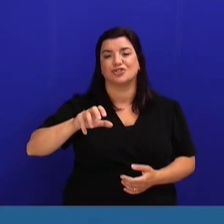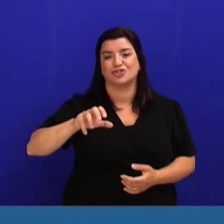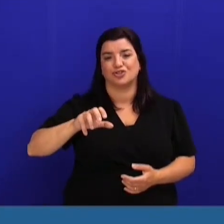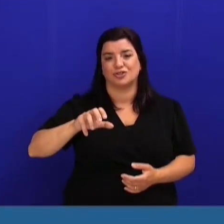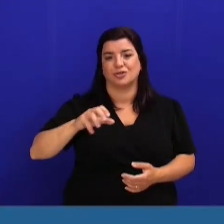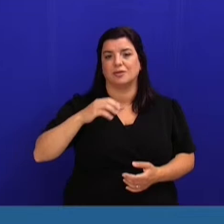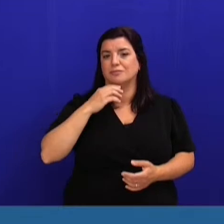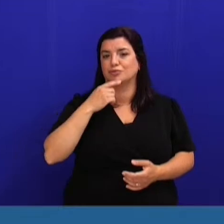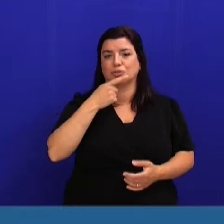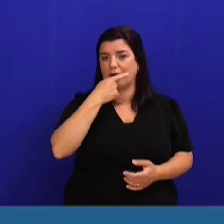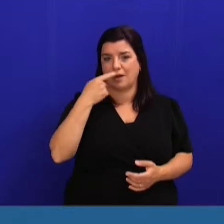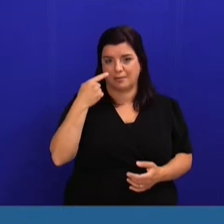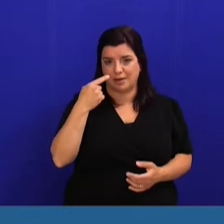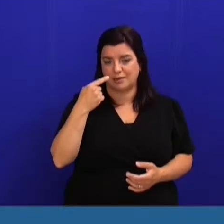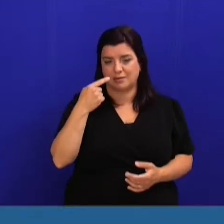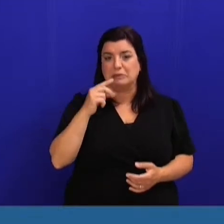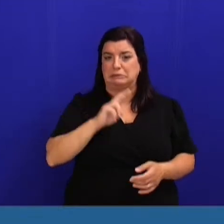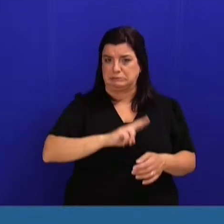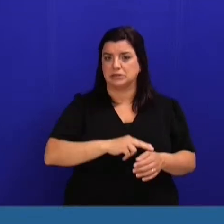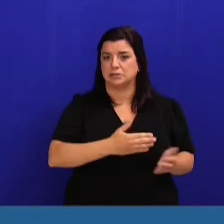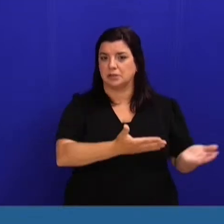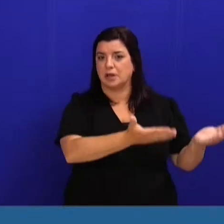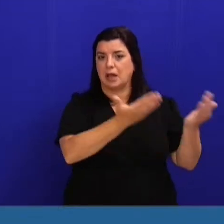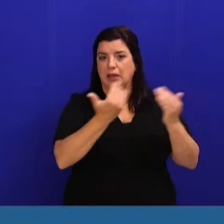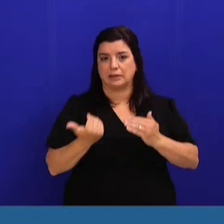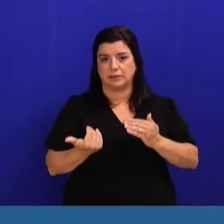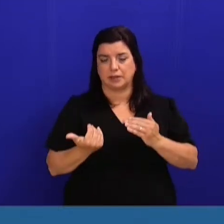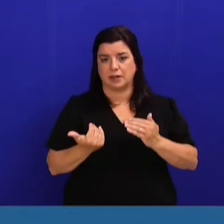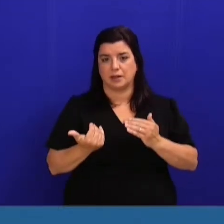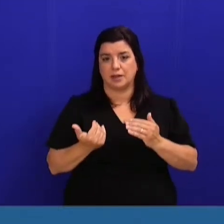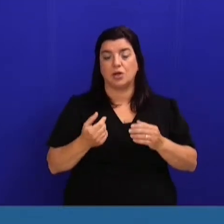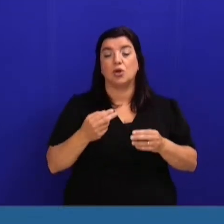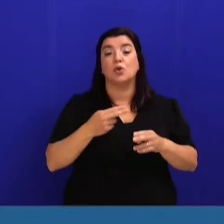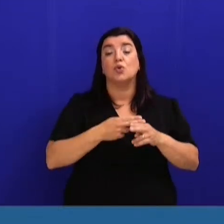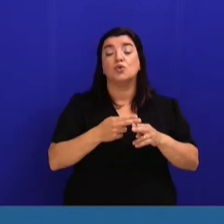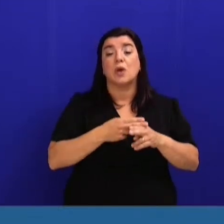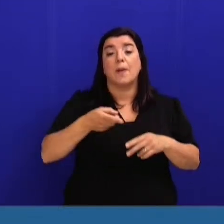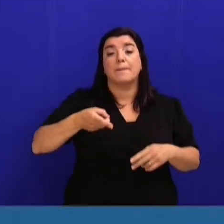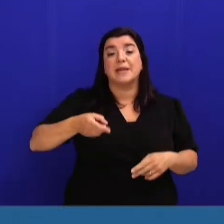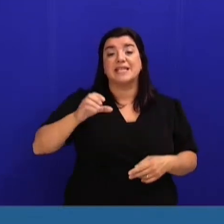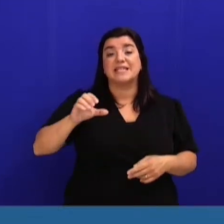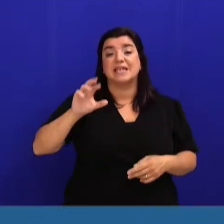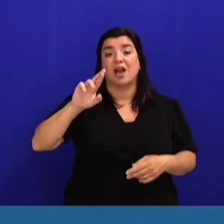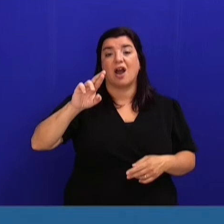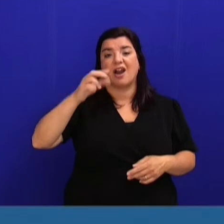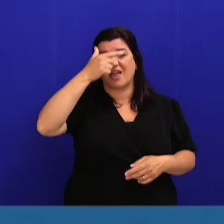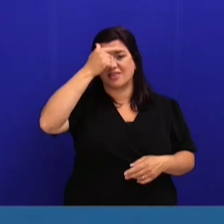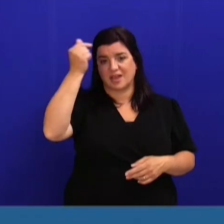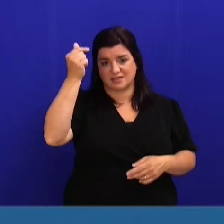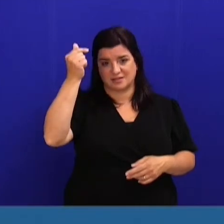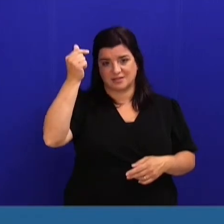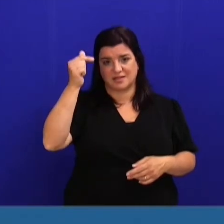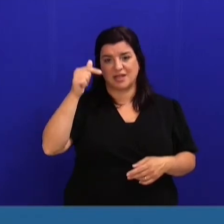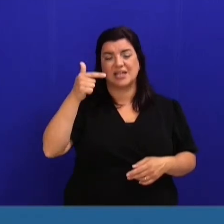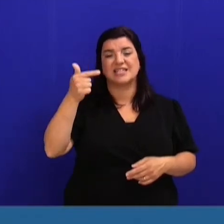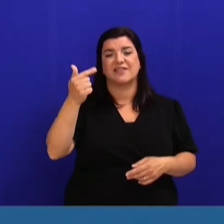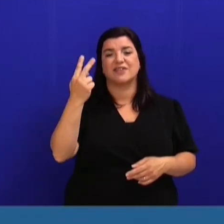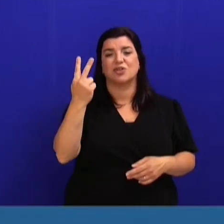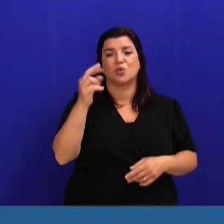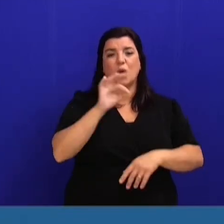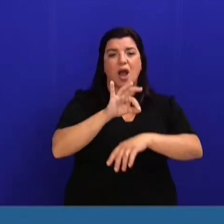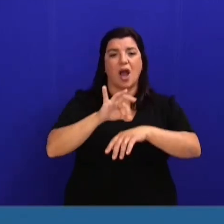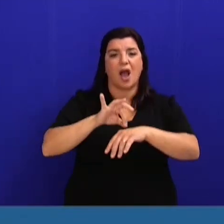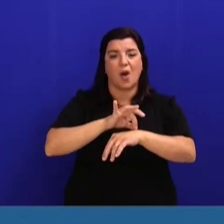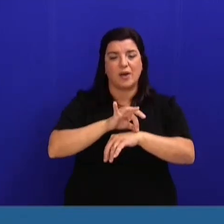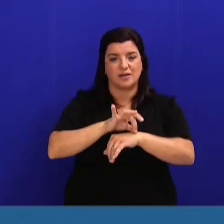l-Kanada jistgħu jiġu wkoll bil-PCR test tajjeb li dan isir within 72 hours kif qed